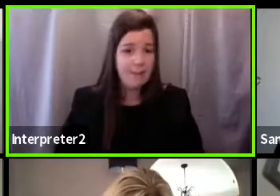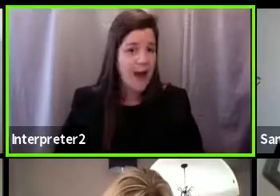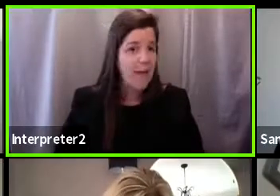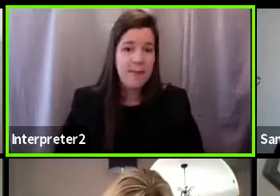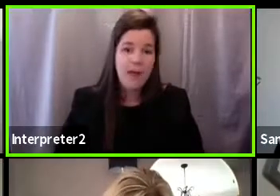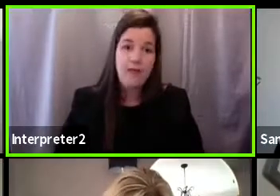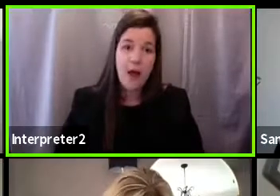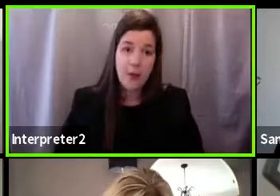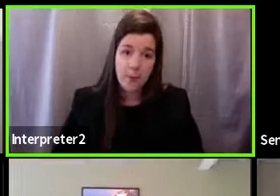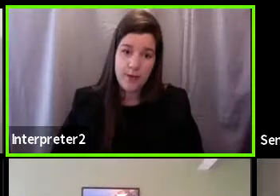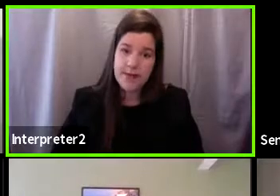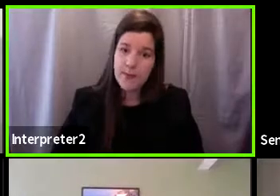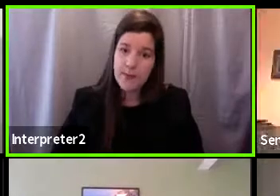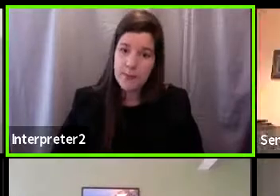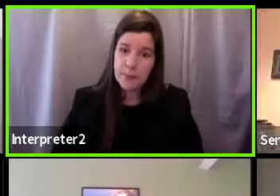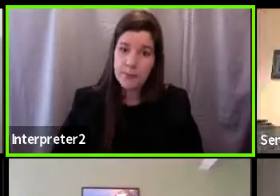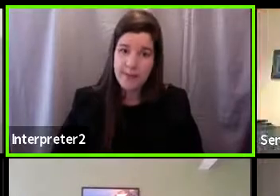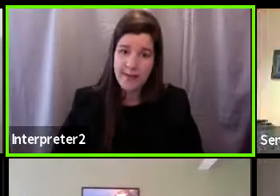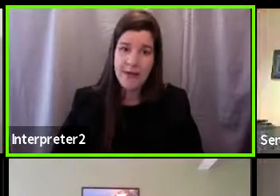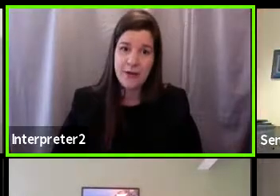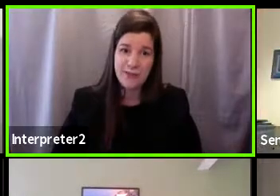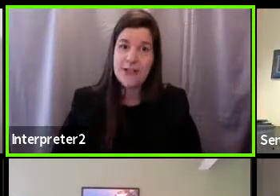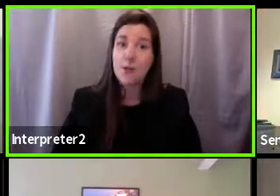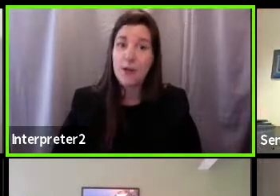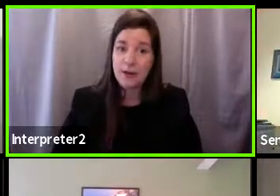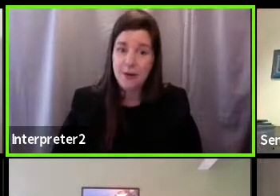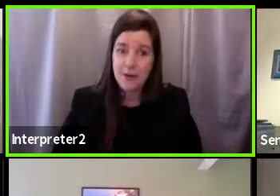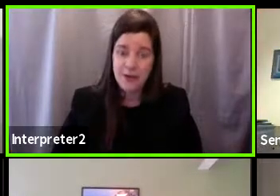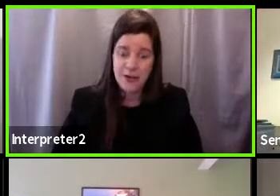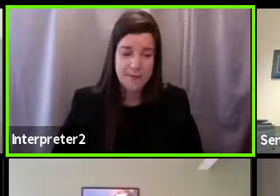Again, I'm happy to follow up on this with you. Thank you.